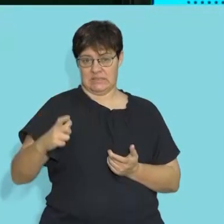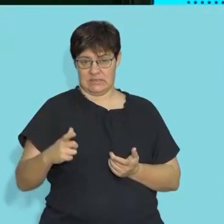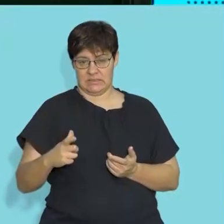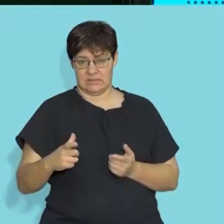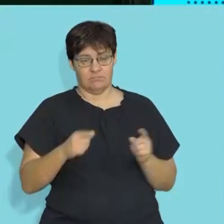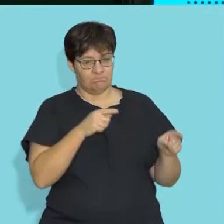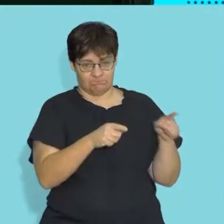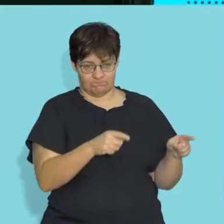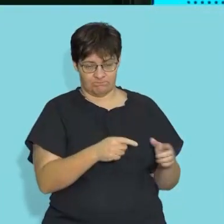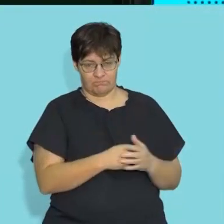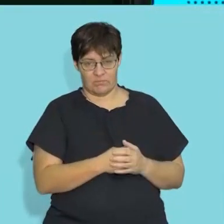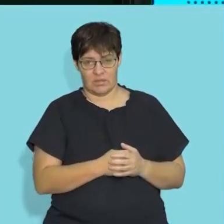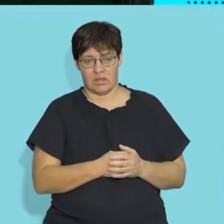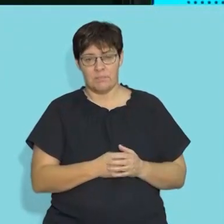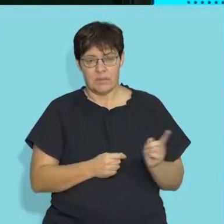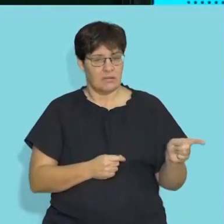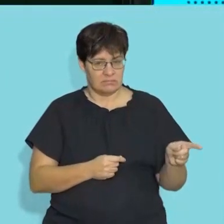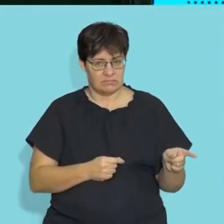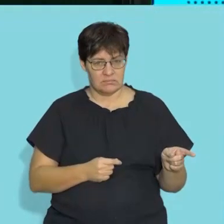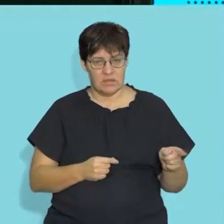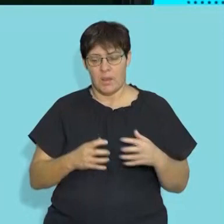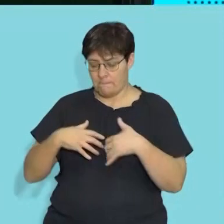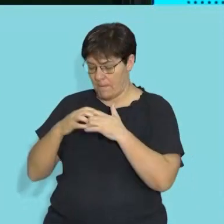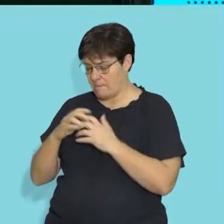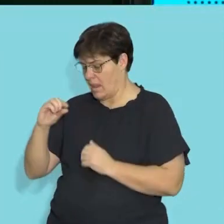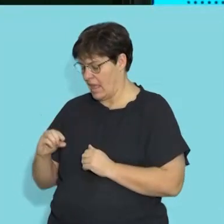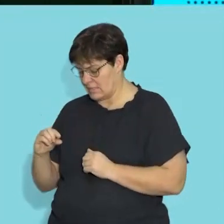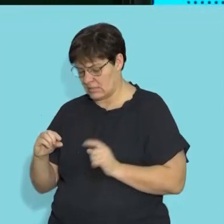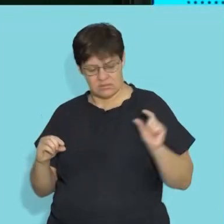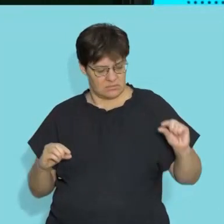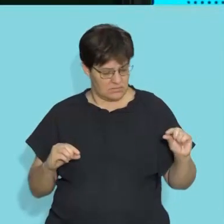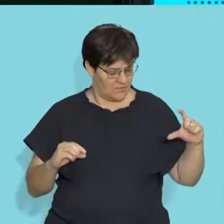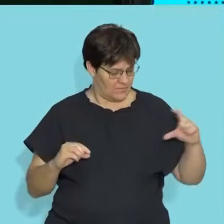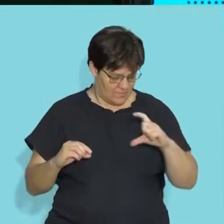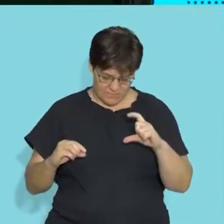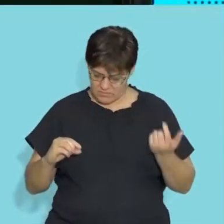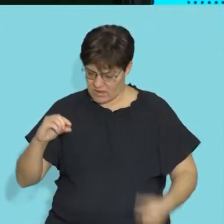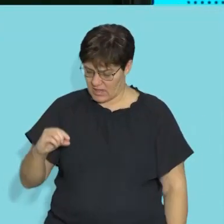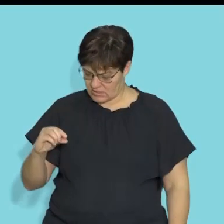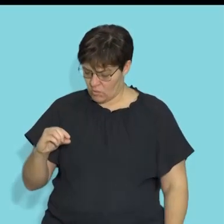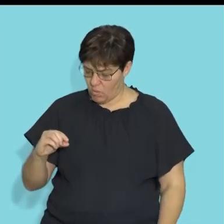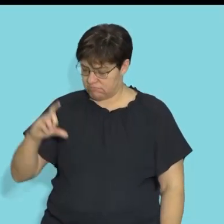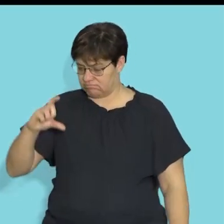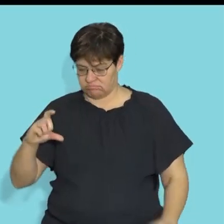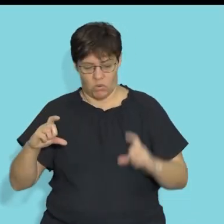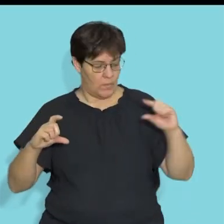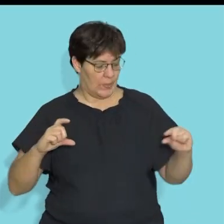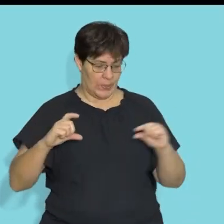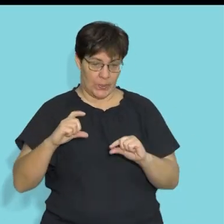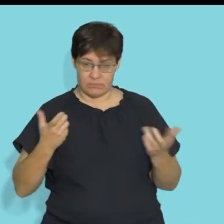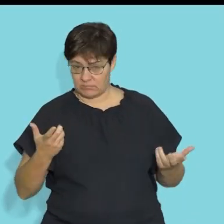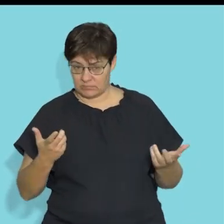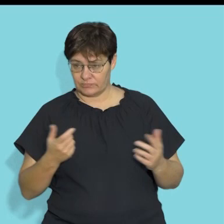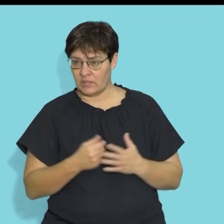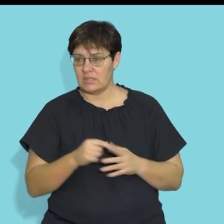reactants, or is the yield less than the reactants, or what was put in? We're also going to look